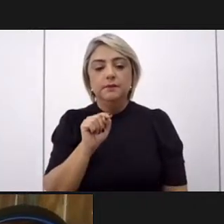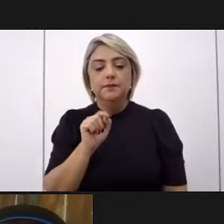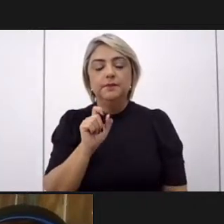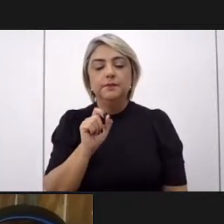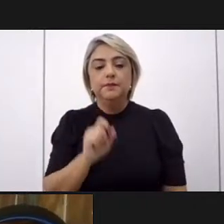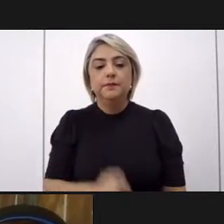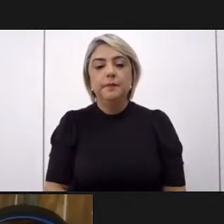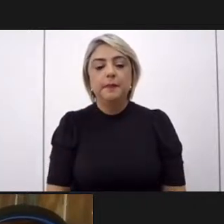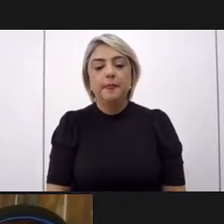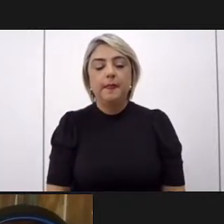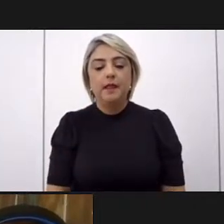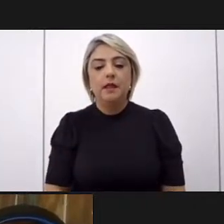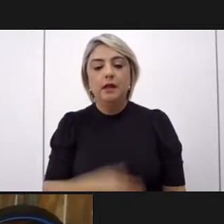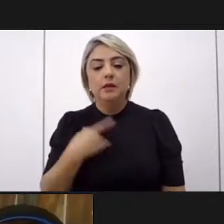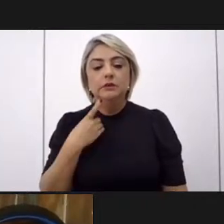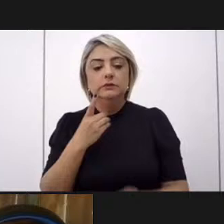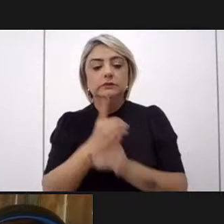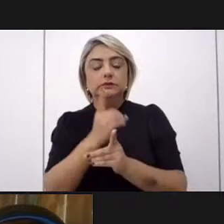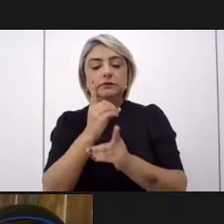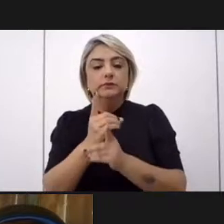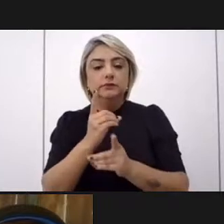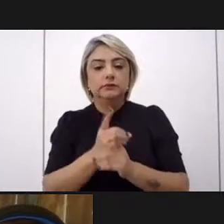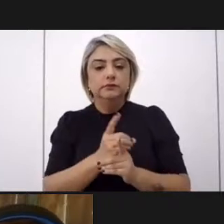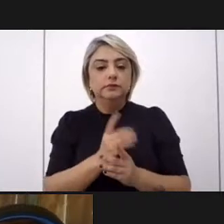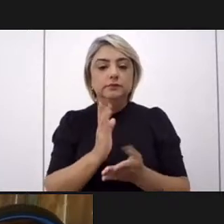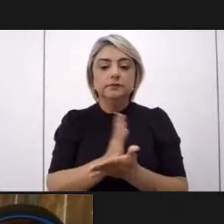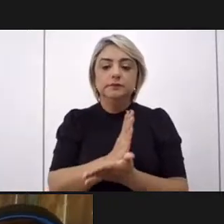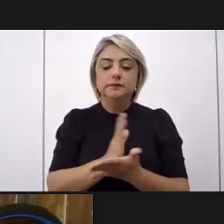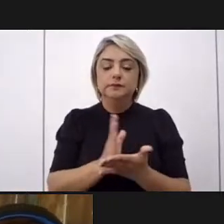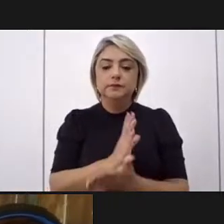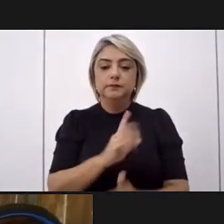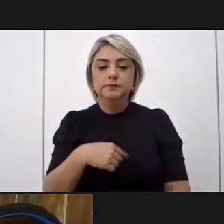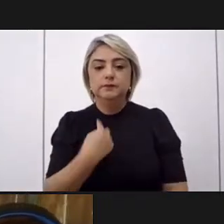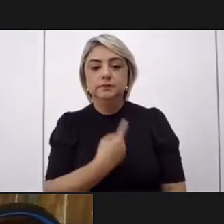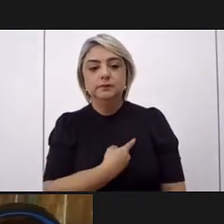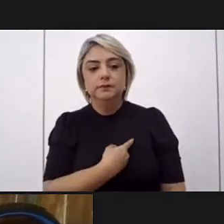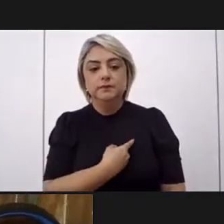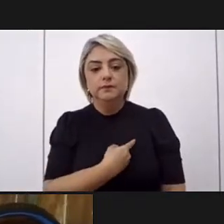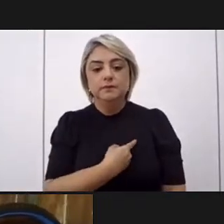one of our best professors, one of our dearest